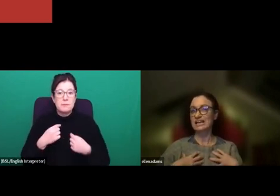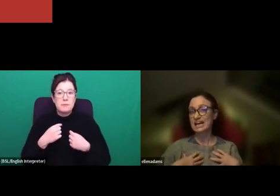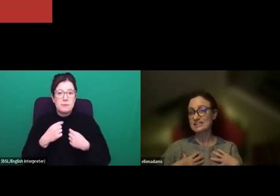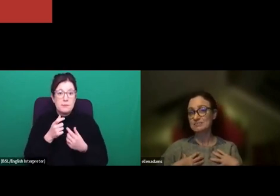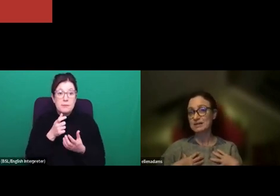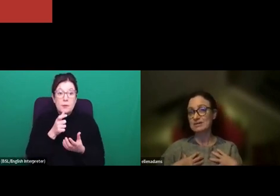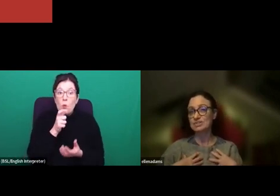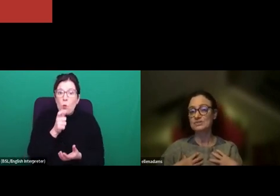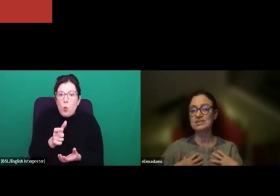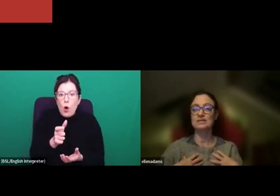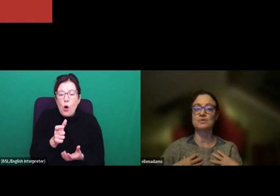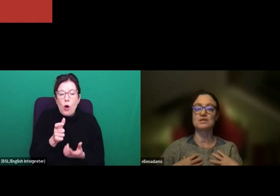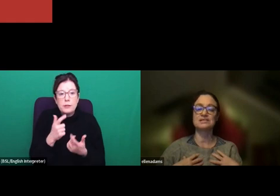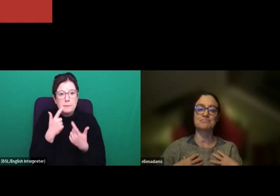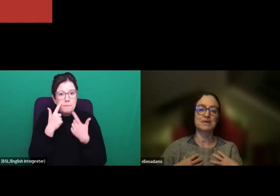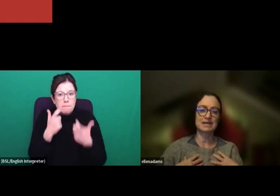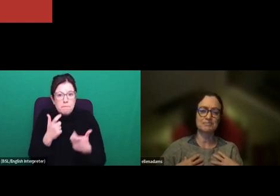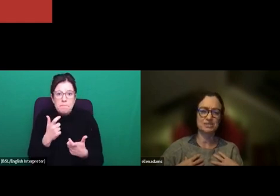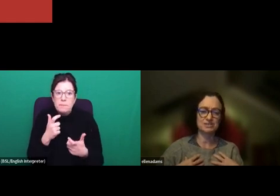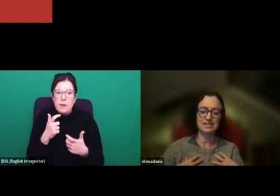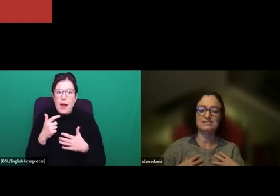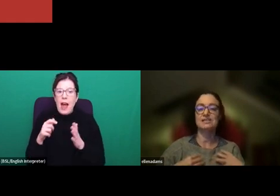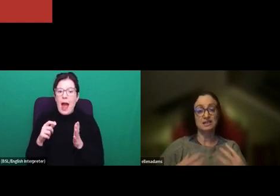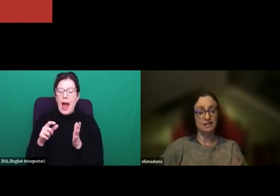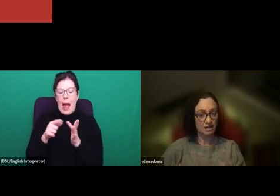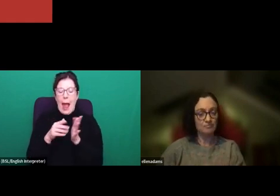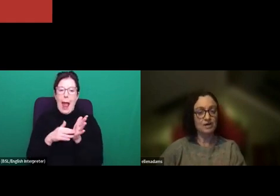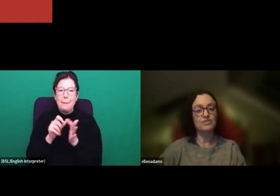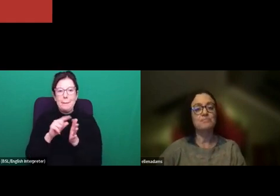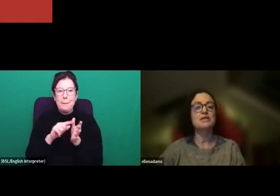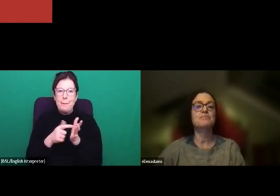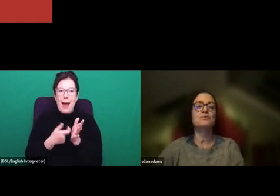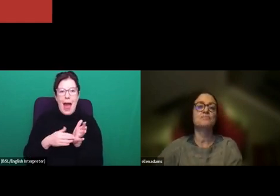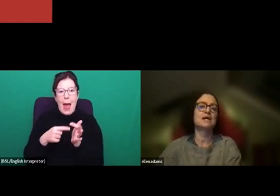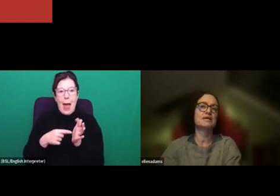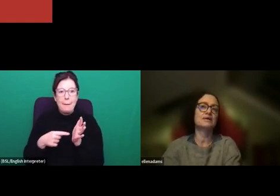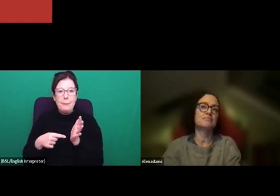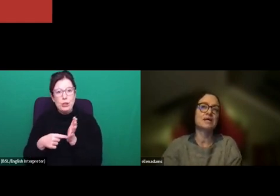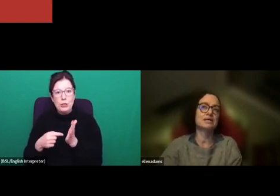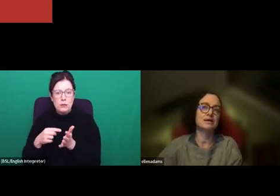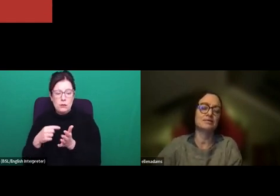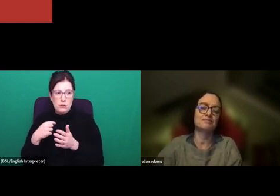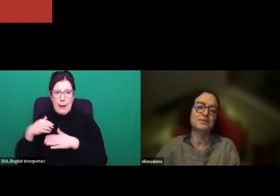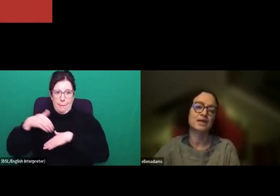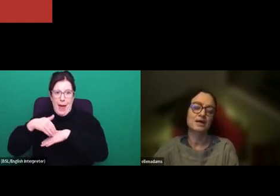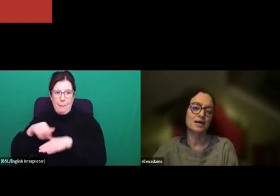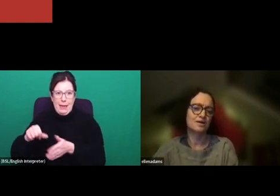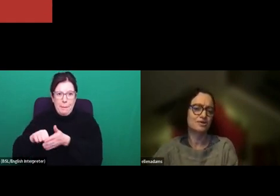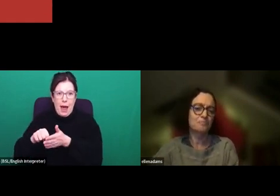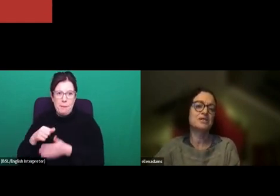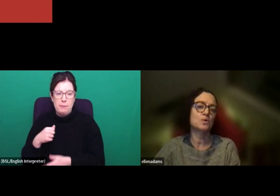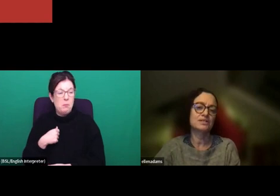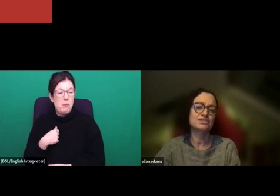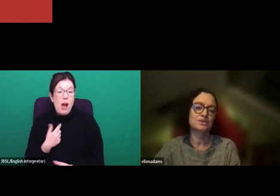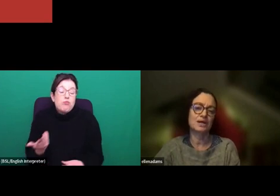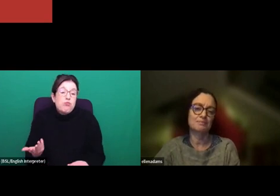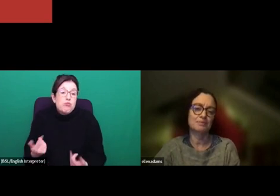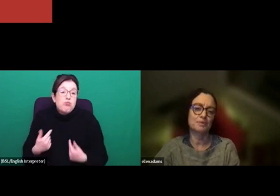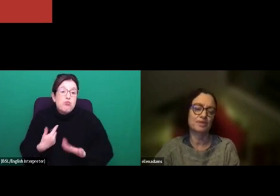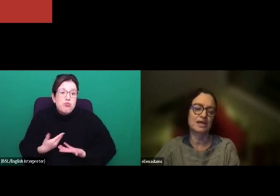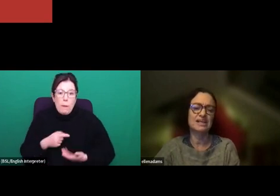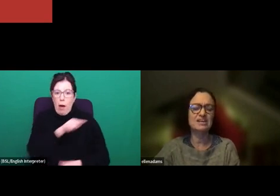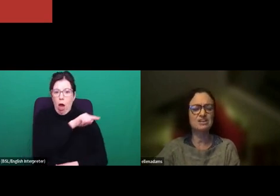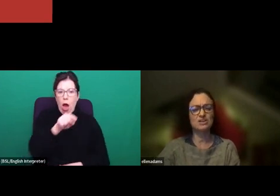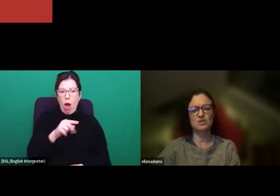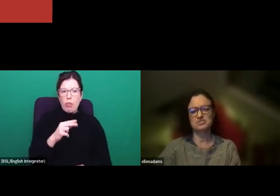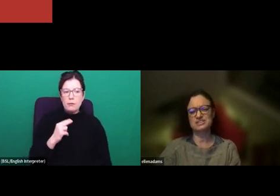quite relaxed about using the word impairment, and other people may not be quite so happy